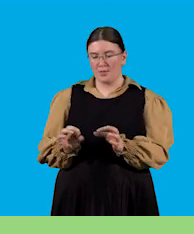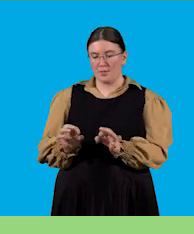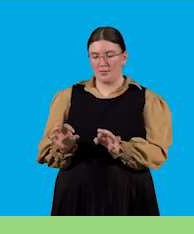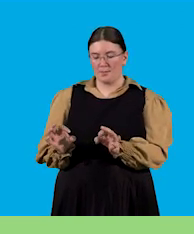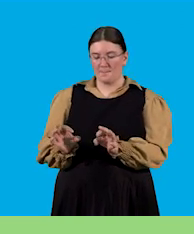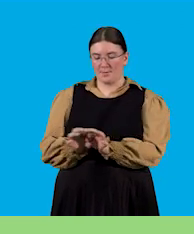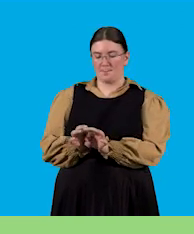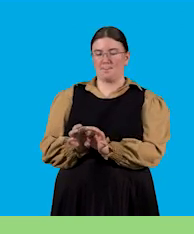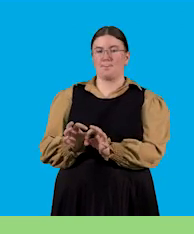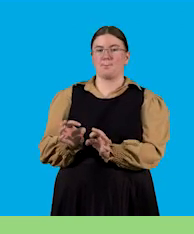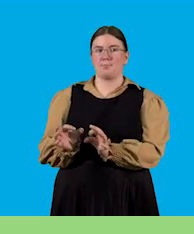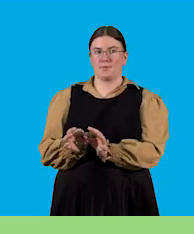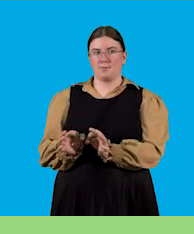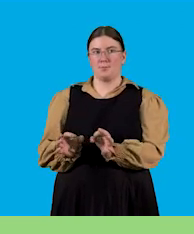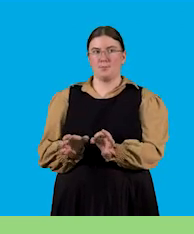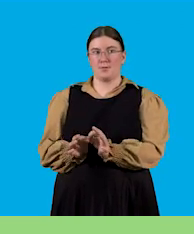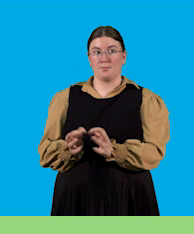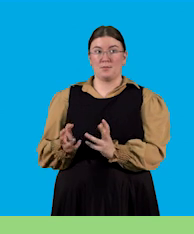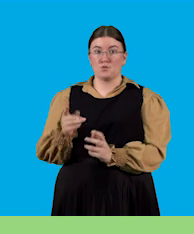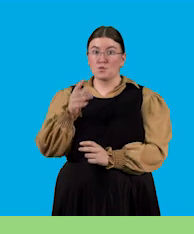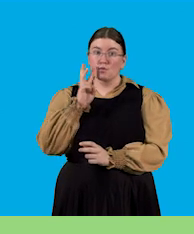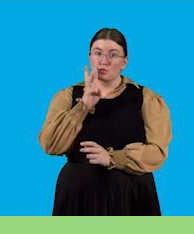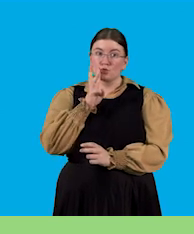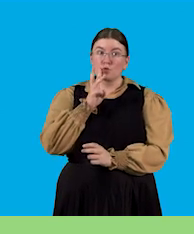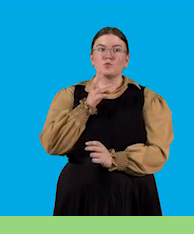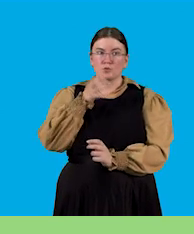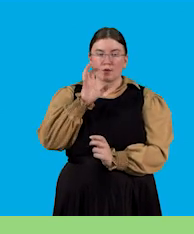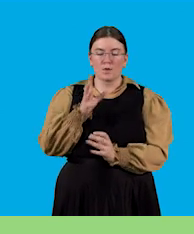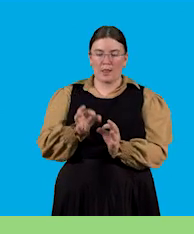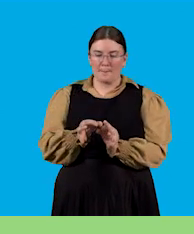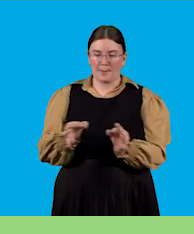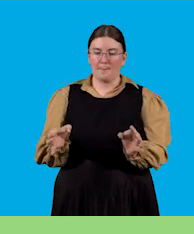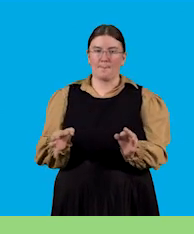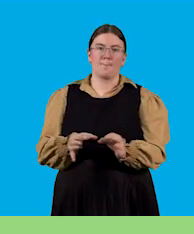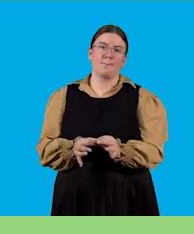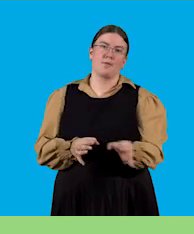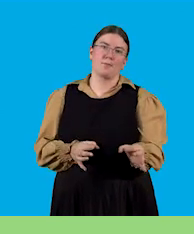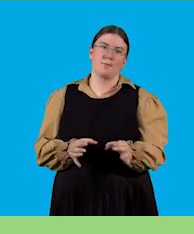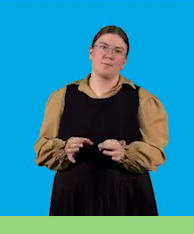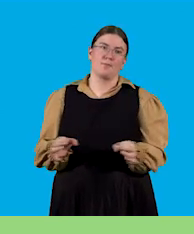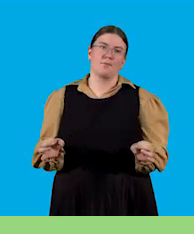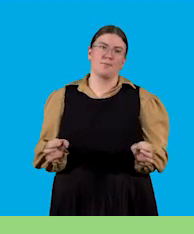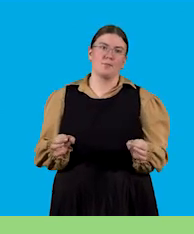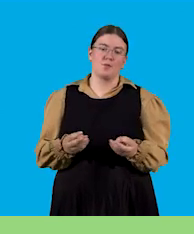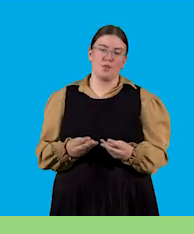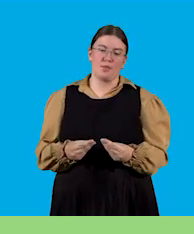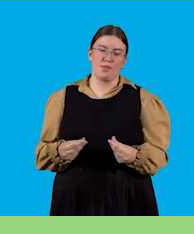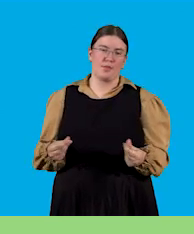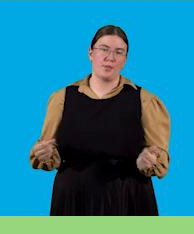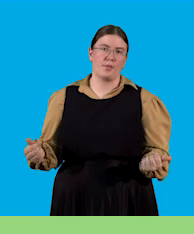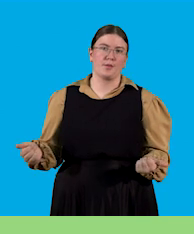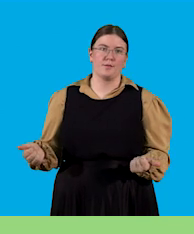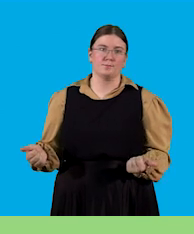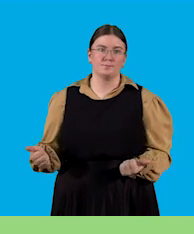you were drinking water, you would help those solutes become dilute or help